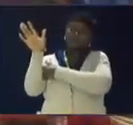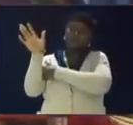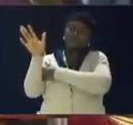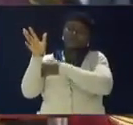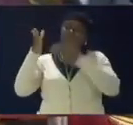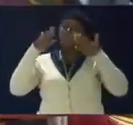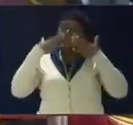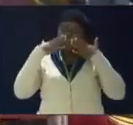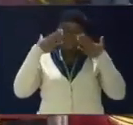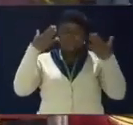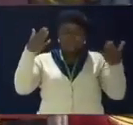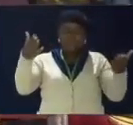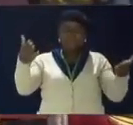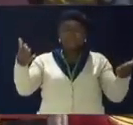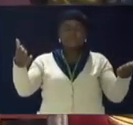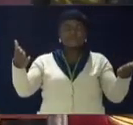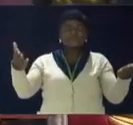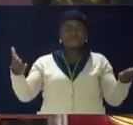thank you.